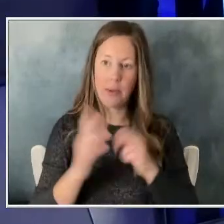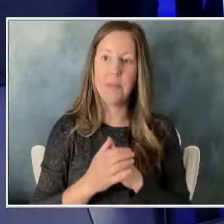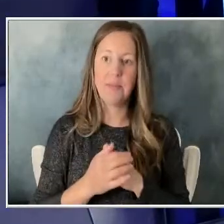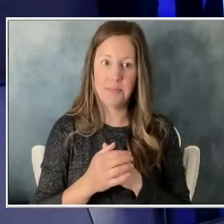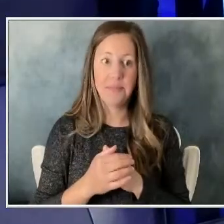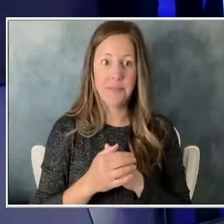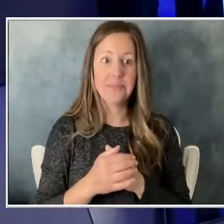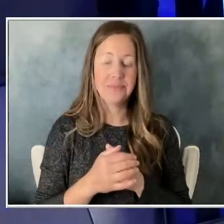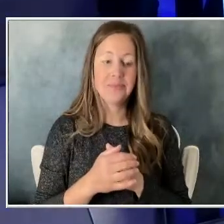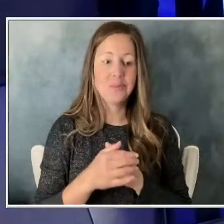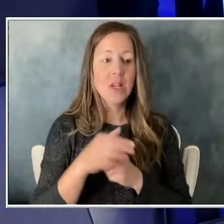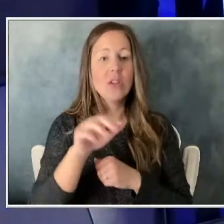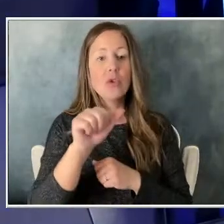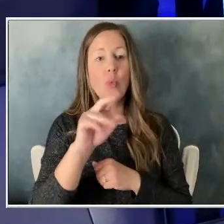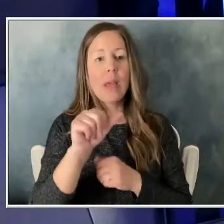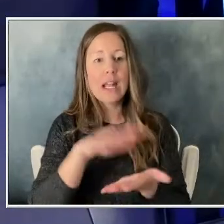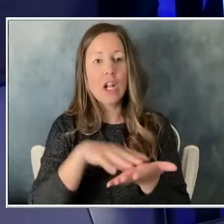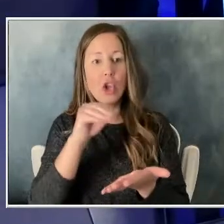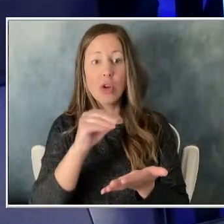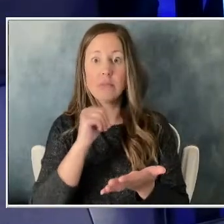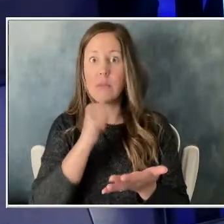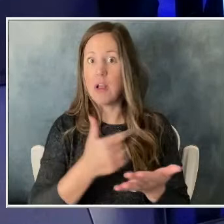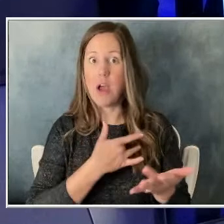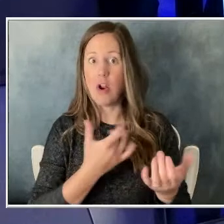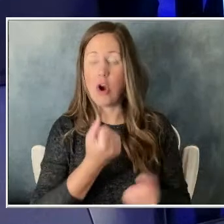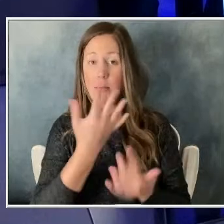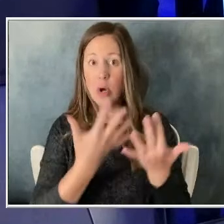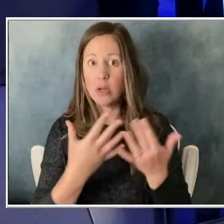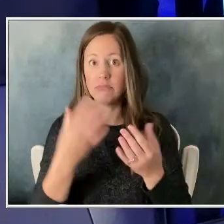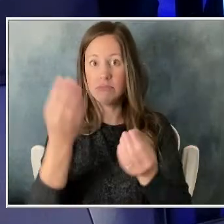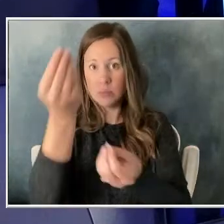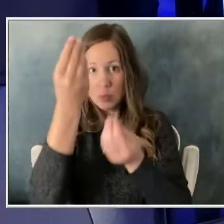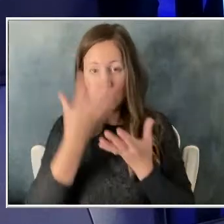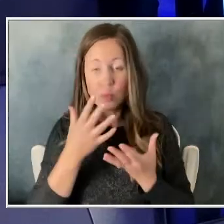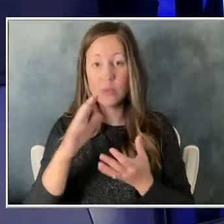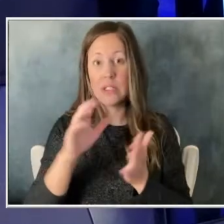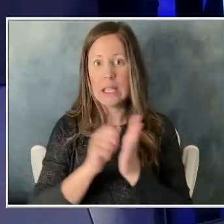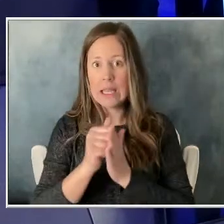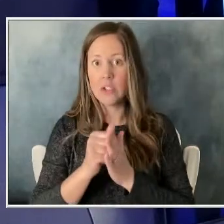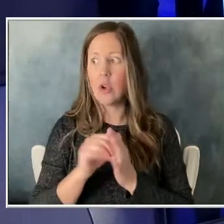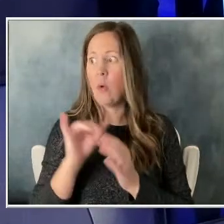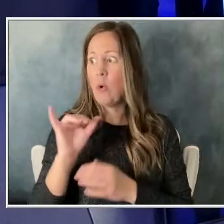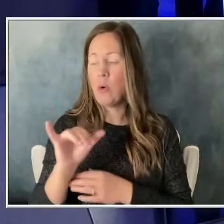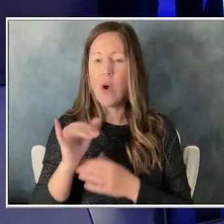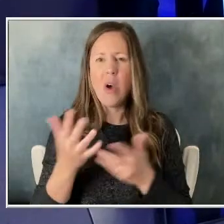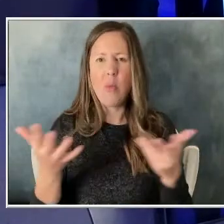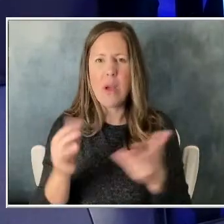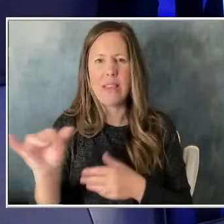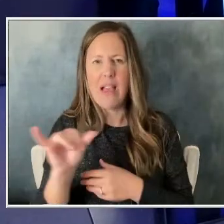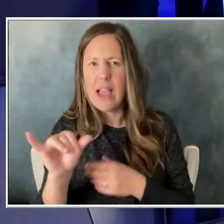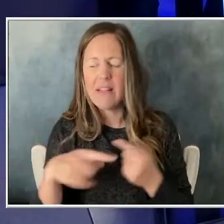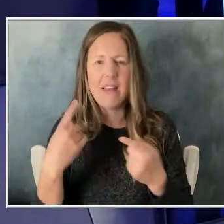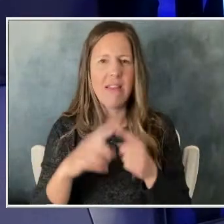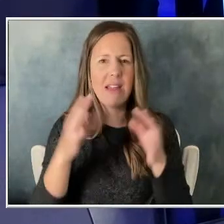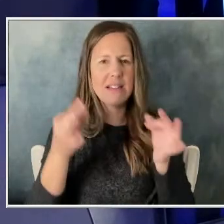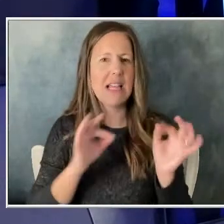now get the news that you have cancer. What was that like, and when did you make the choice to come to the University of Kansas Cancer